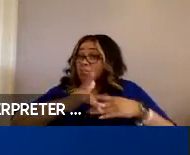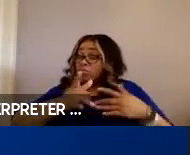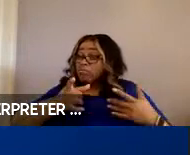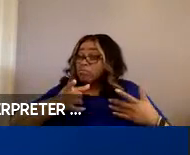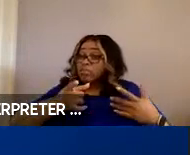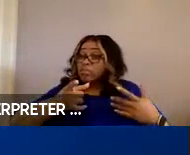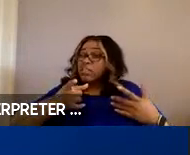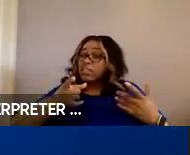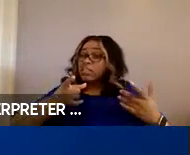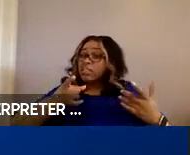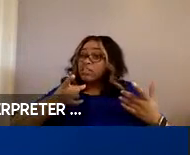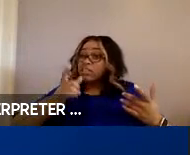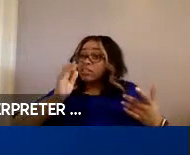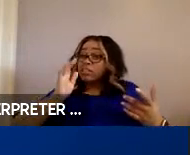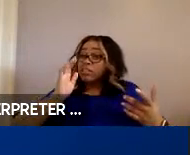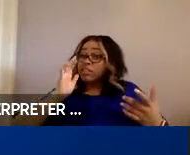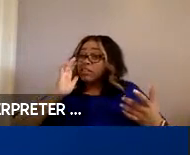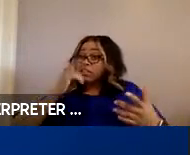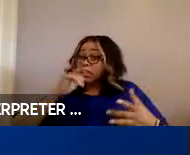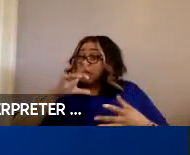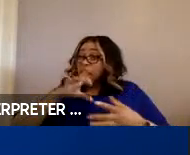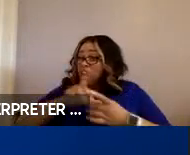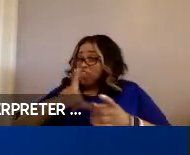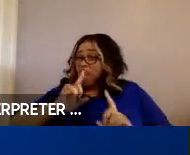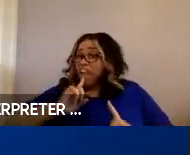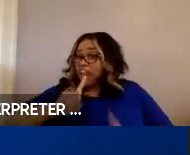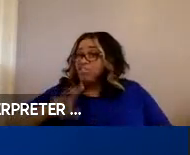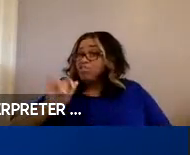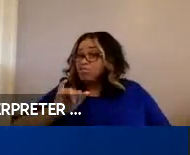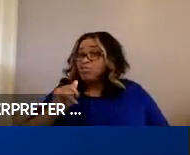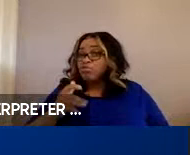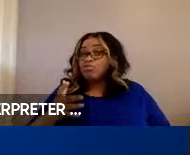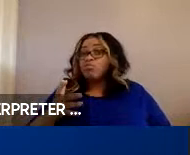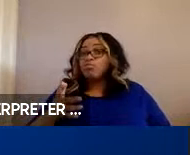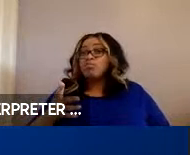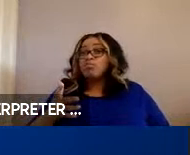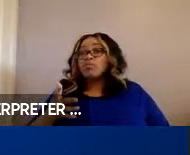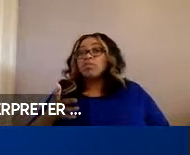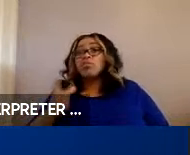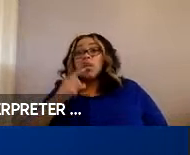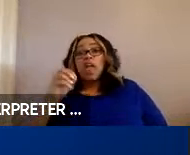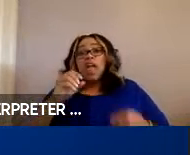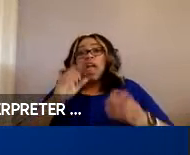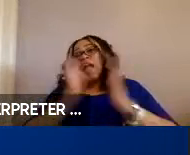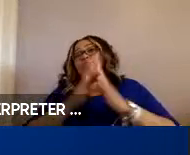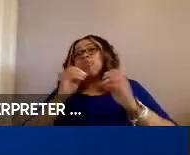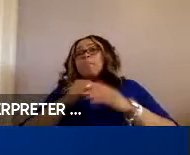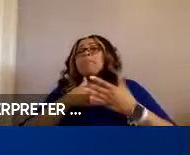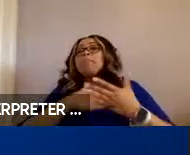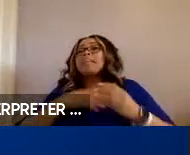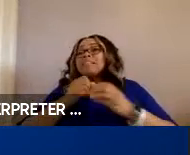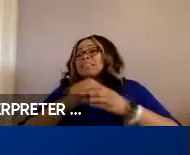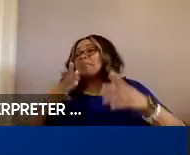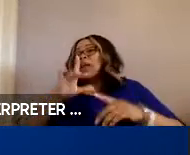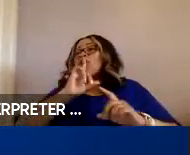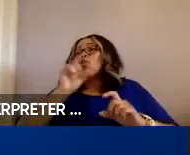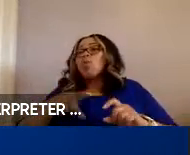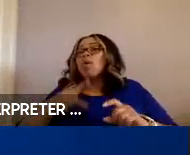and that seems to tie into the answer you were just discussing, Cecilia. I wanted to ask you to expand on that just a little bit more.